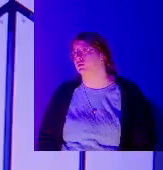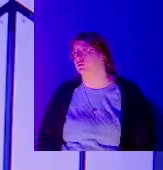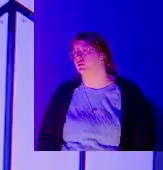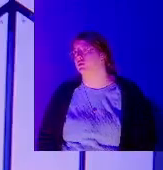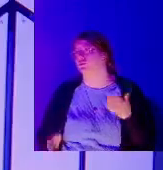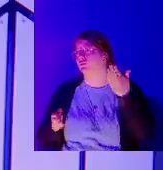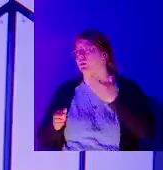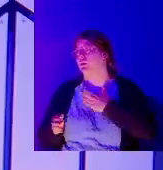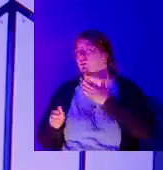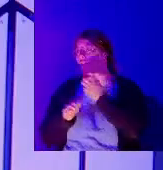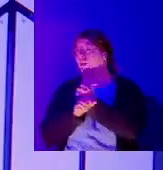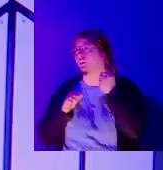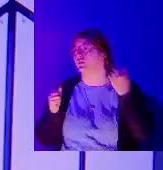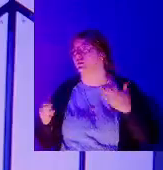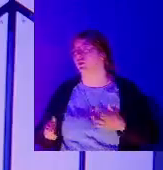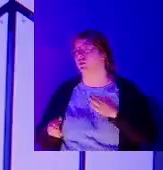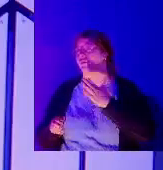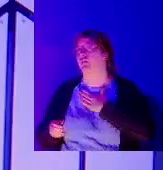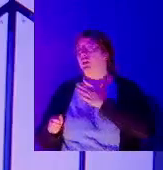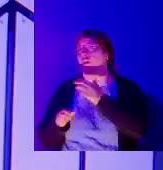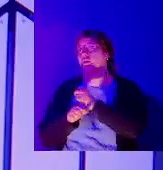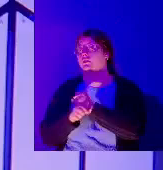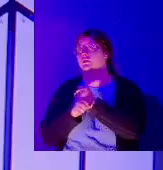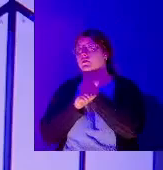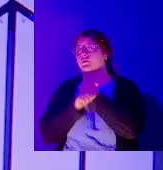my Savior, my